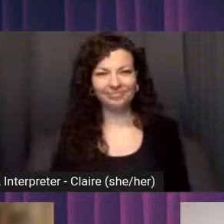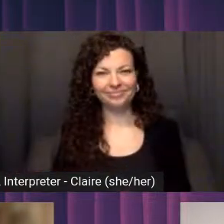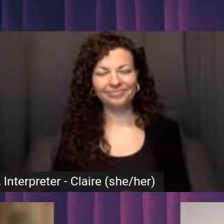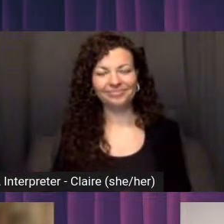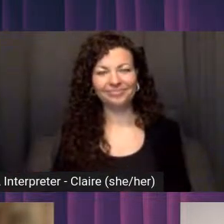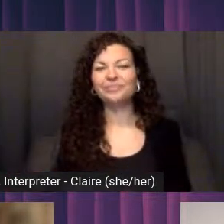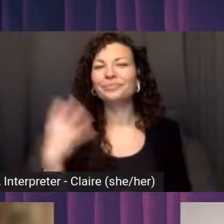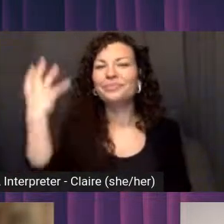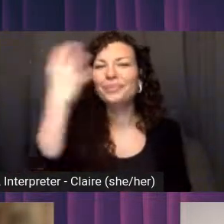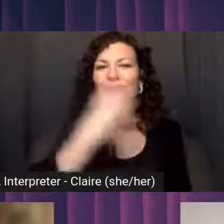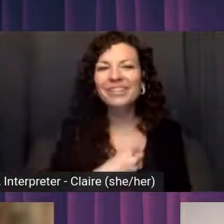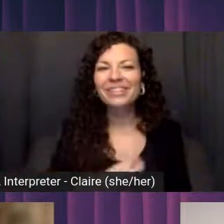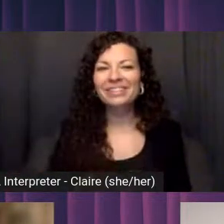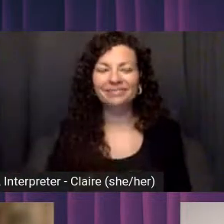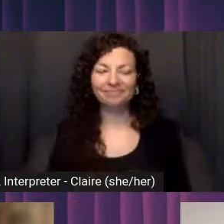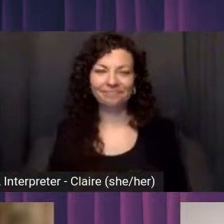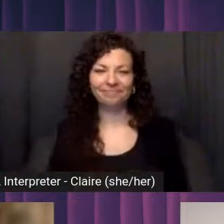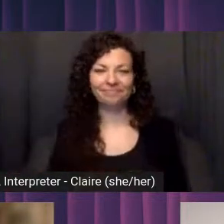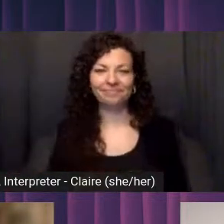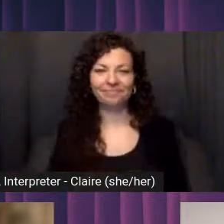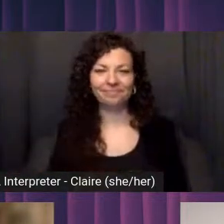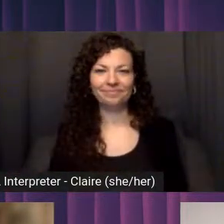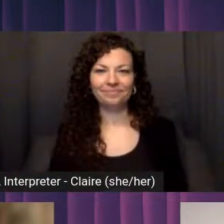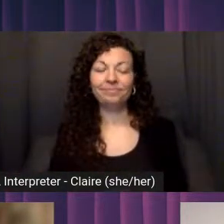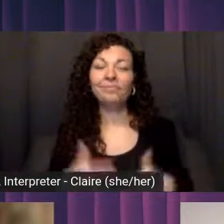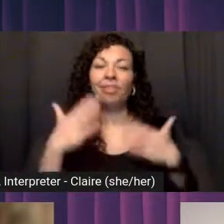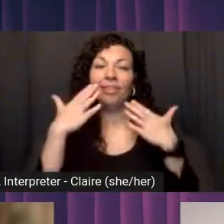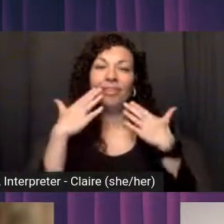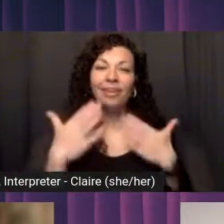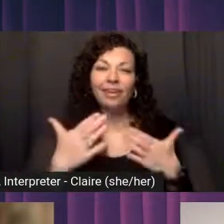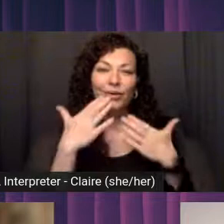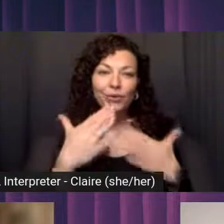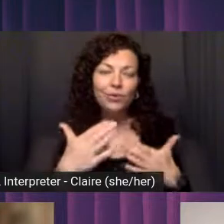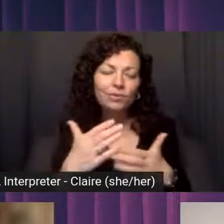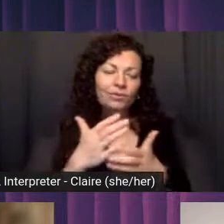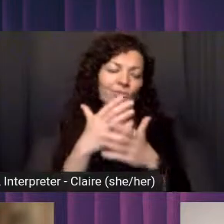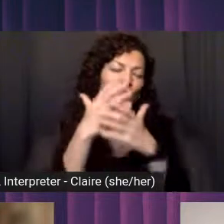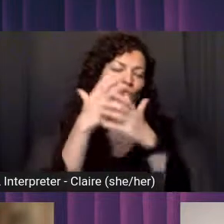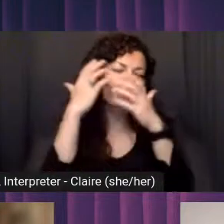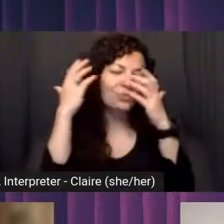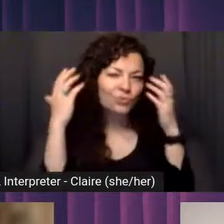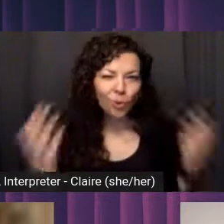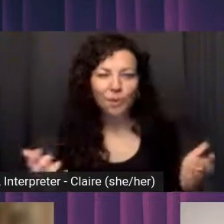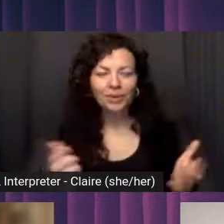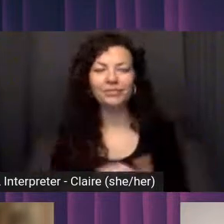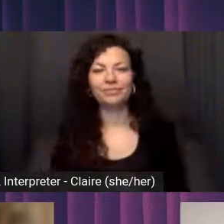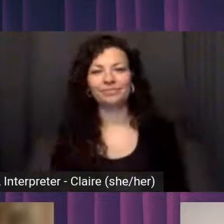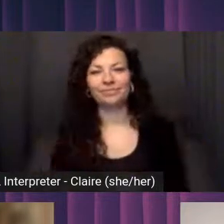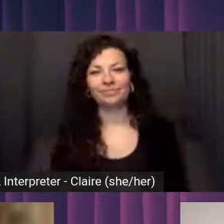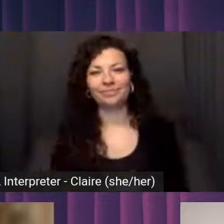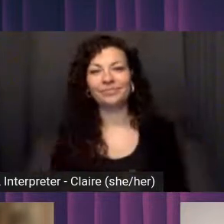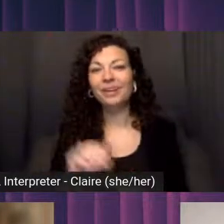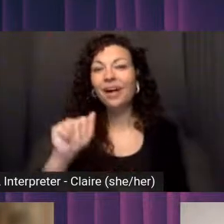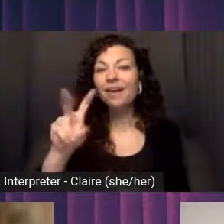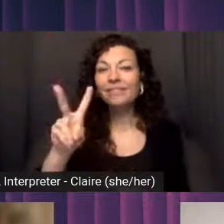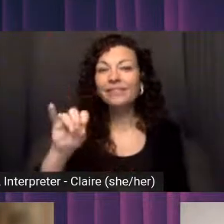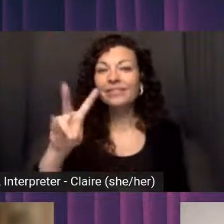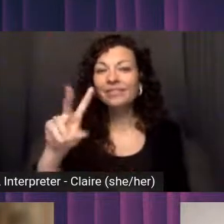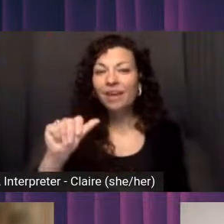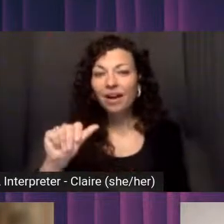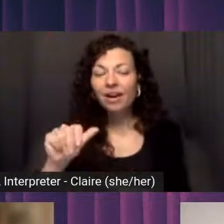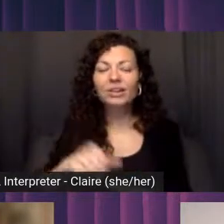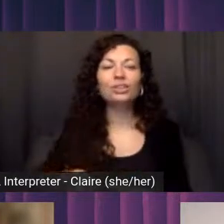Beautiful. Beautiful. Thank you so very much, Aviva and Renee,